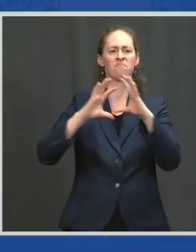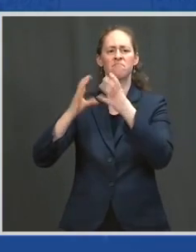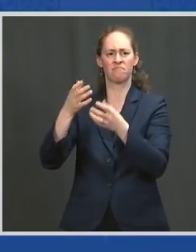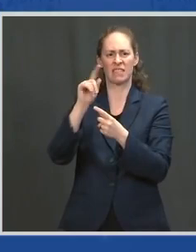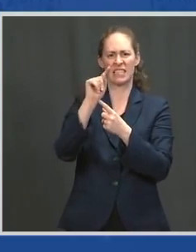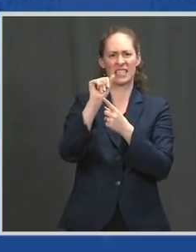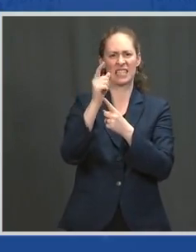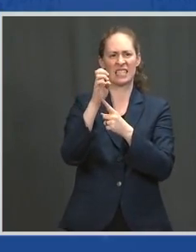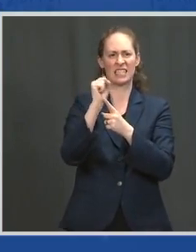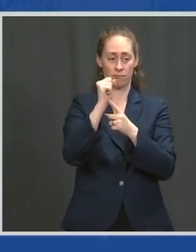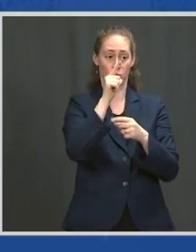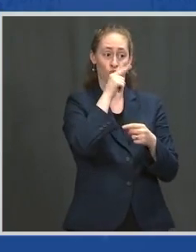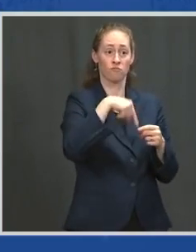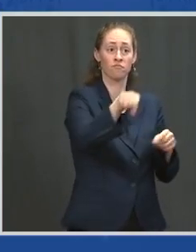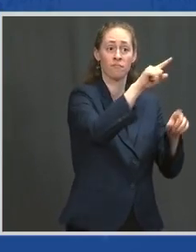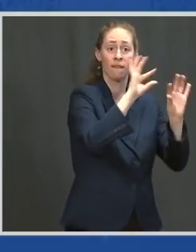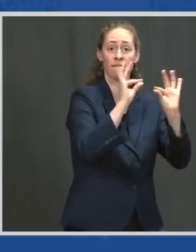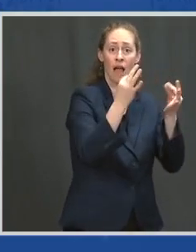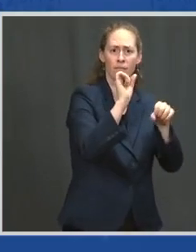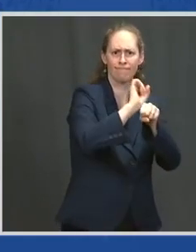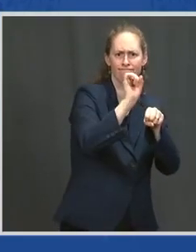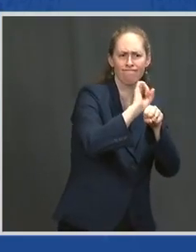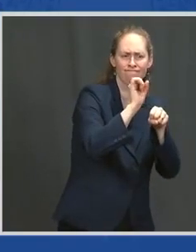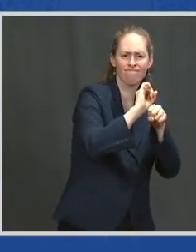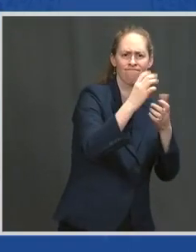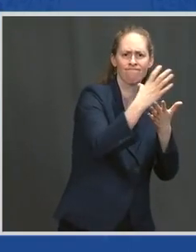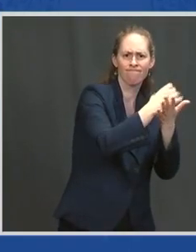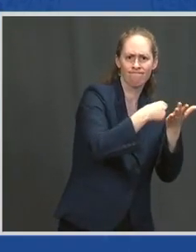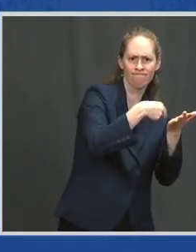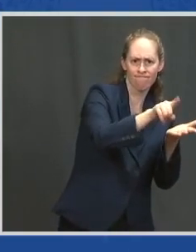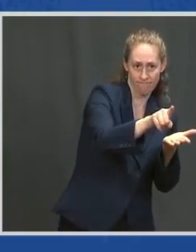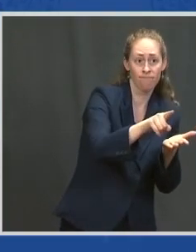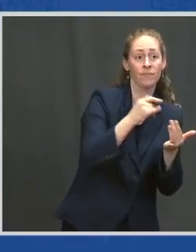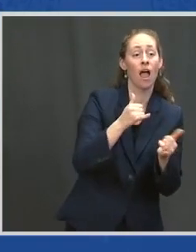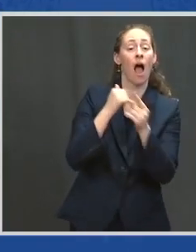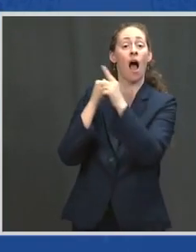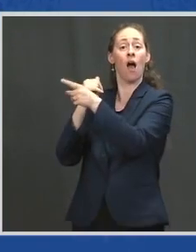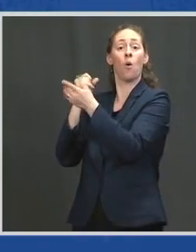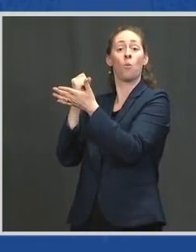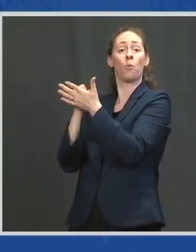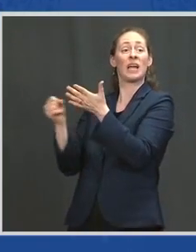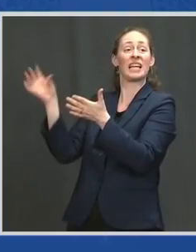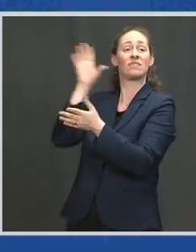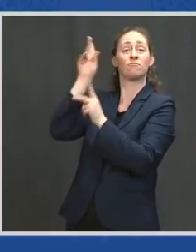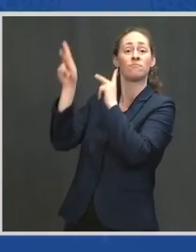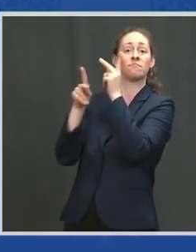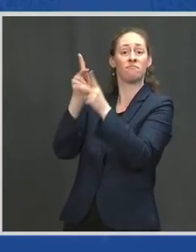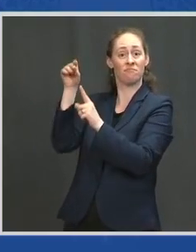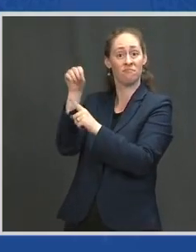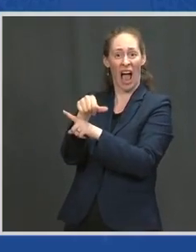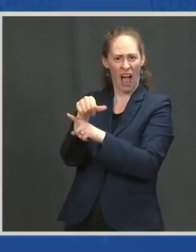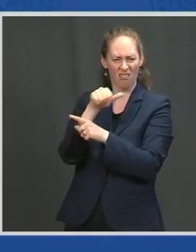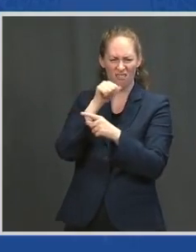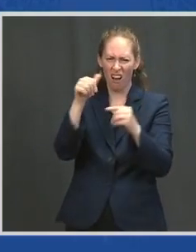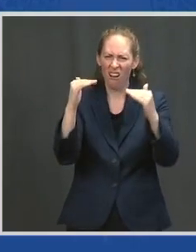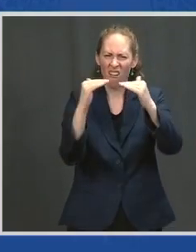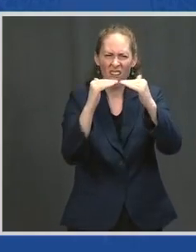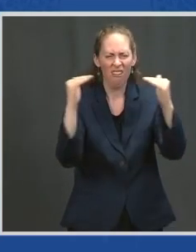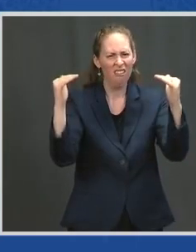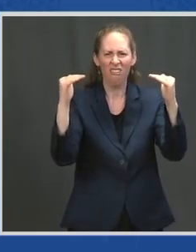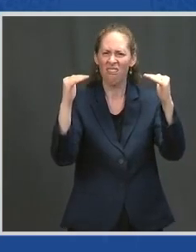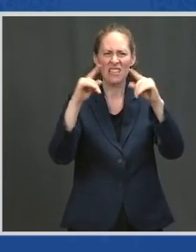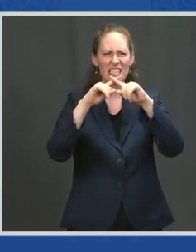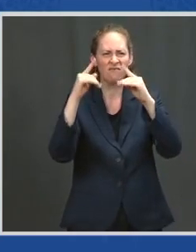earn, while some of the wealthiest Americans avoid paying anything close to that fair share. My plan revitalizes